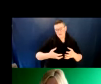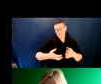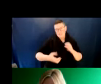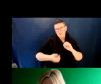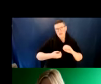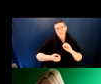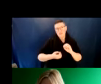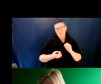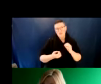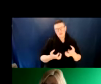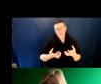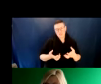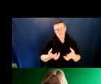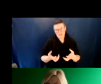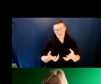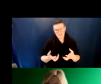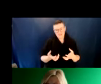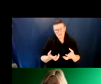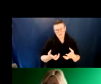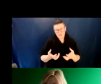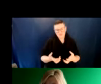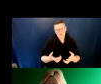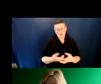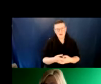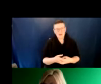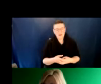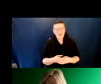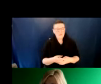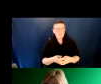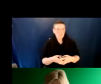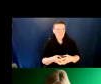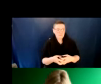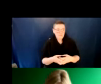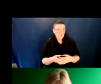of experiential foundation for that metaphor.